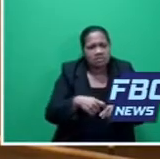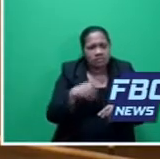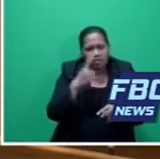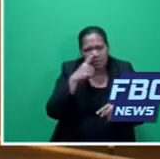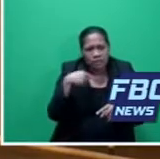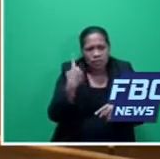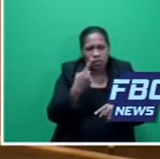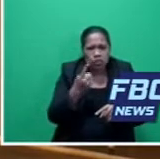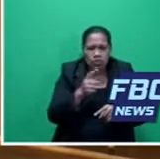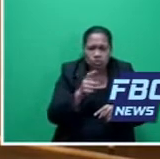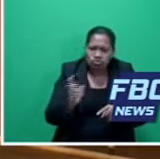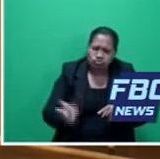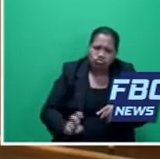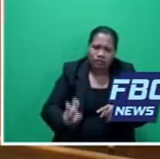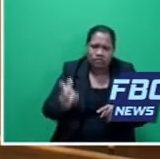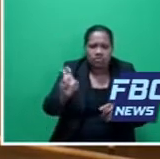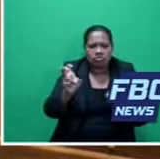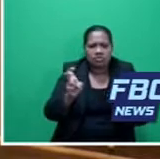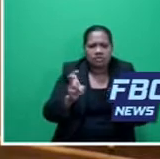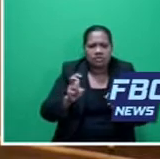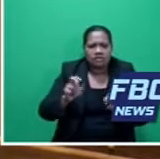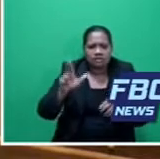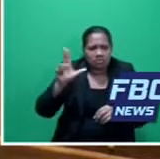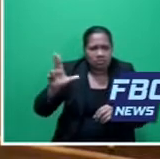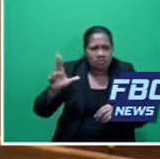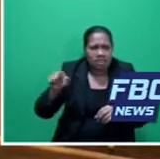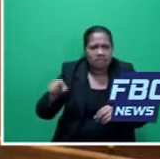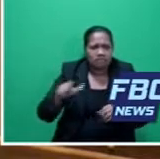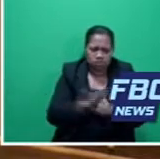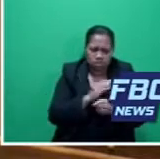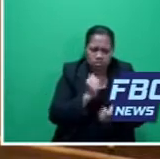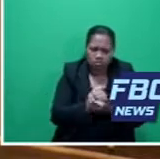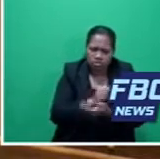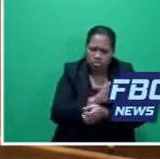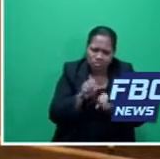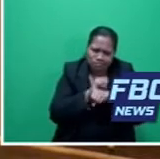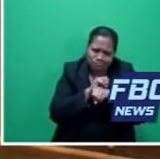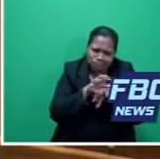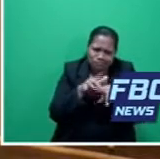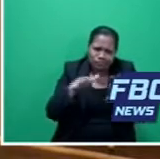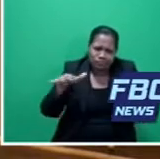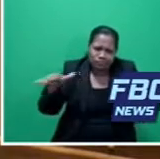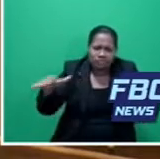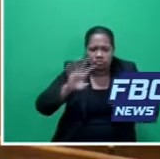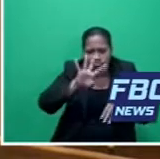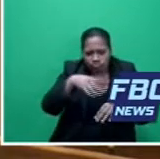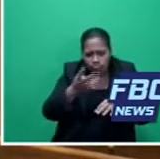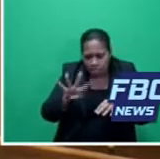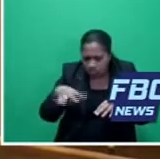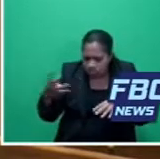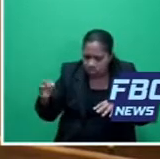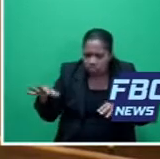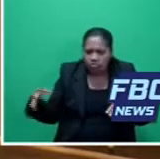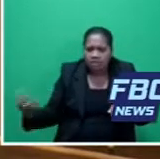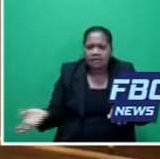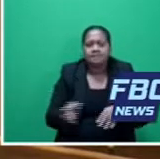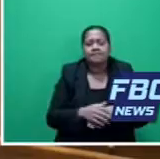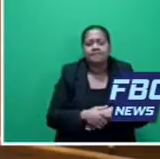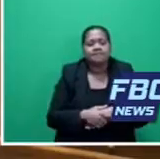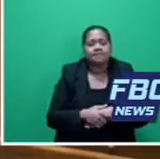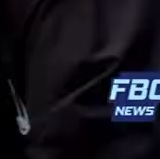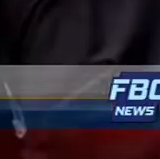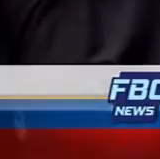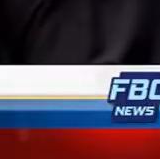deadly COVID-19 virus did not spread unchecked and undetected during the travel to the ceremony.